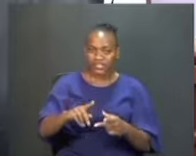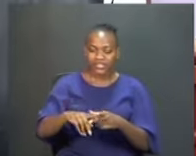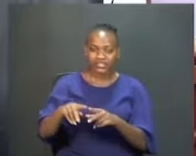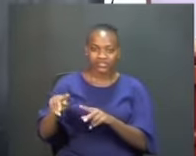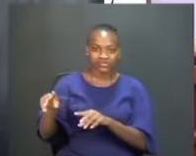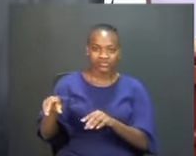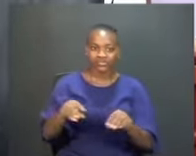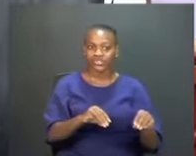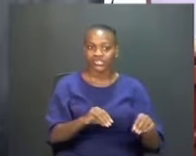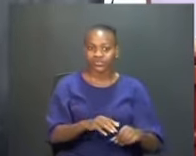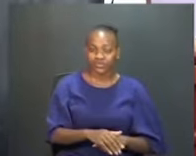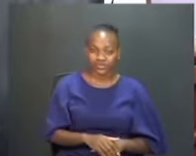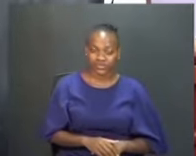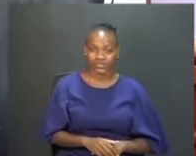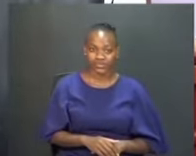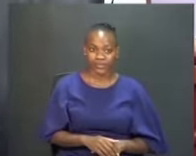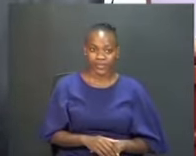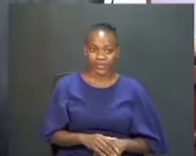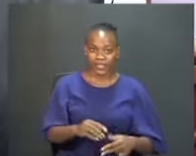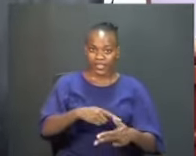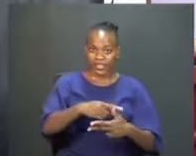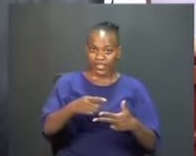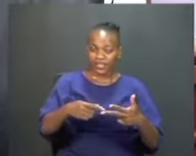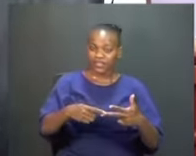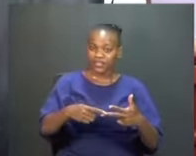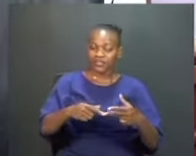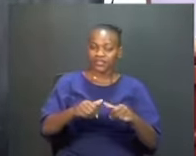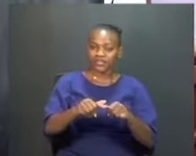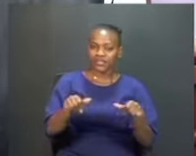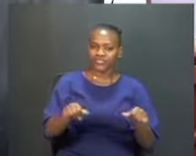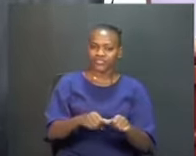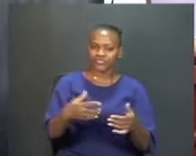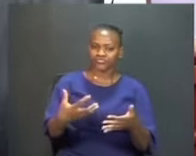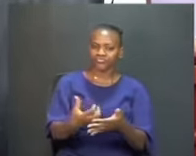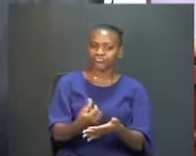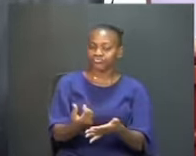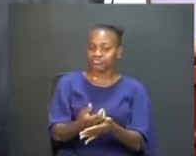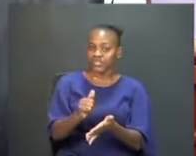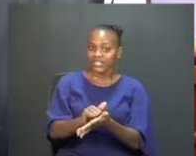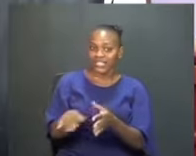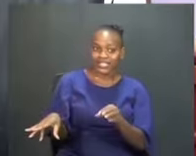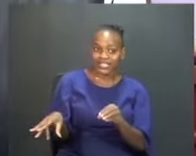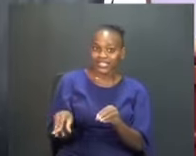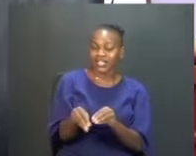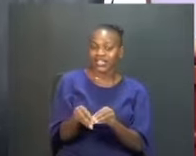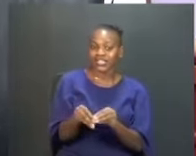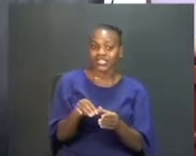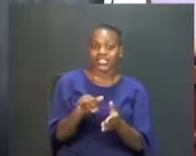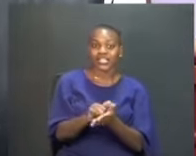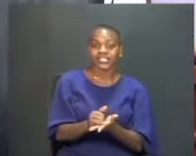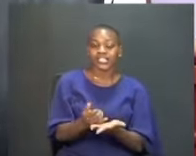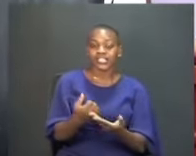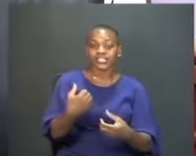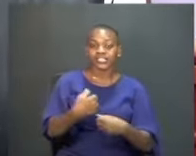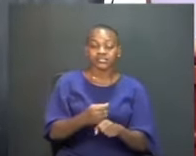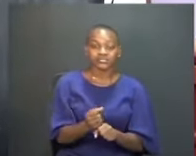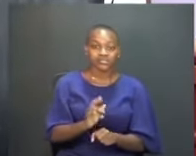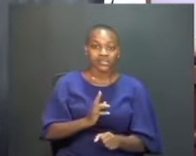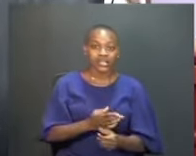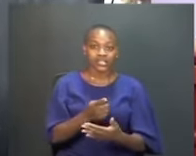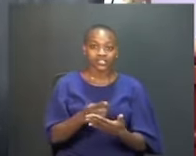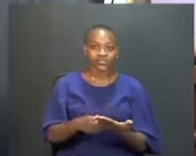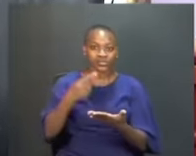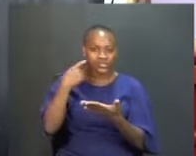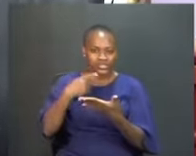facility feasibility. These 3 areas were new areas that has been factored, and that called for us to look at the